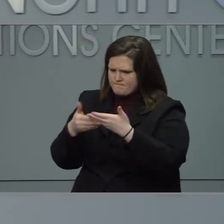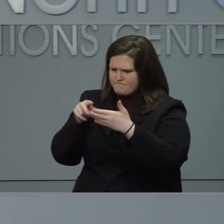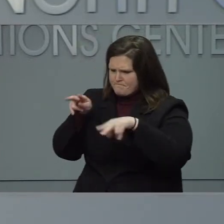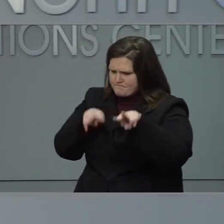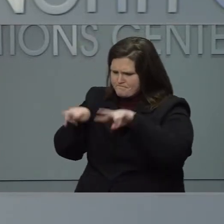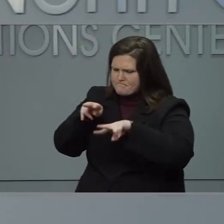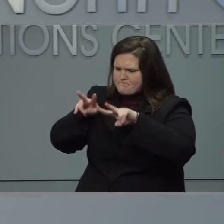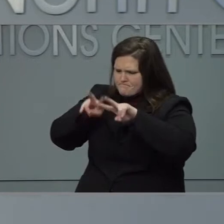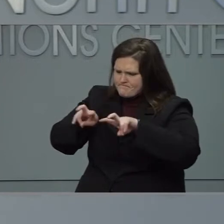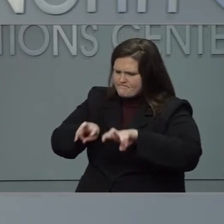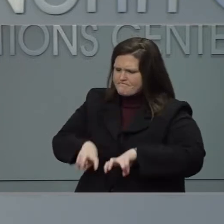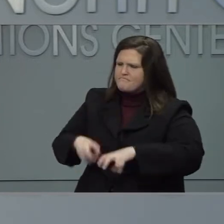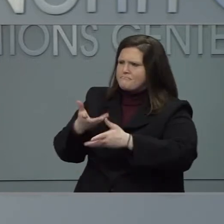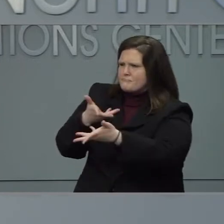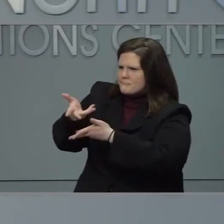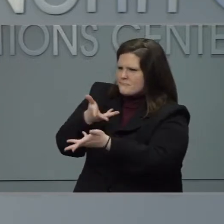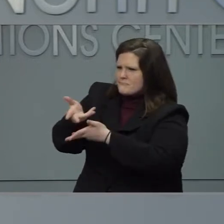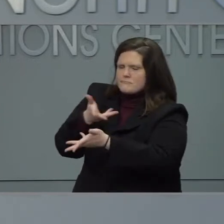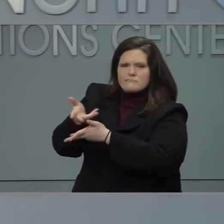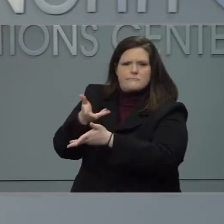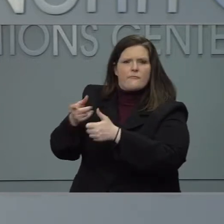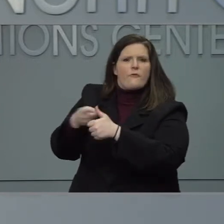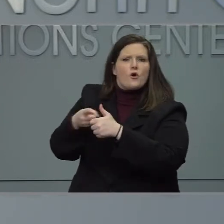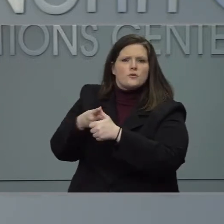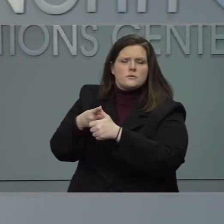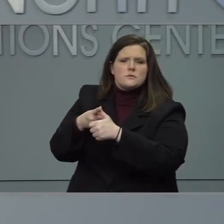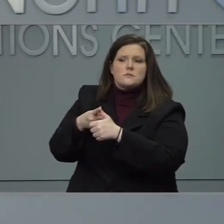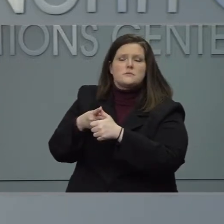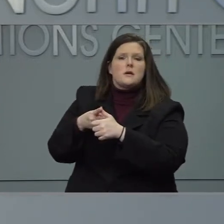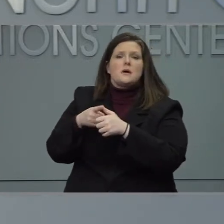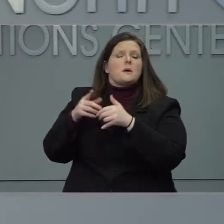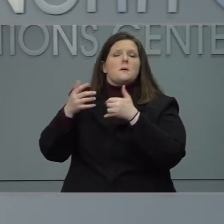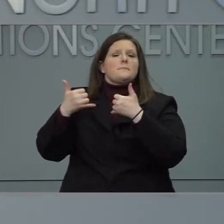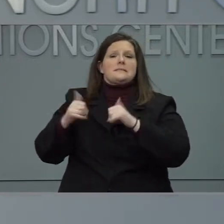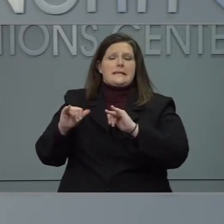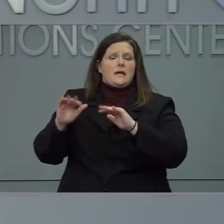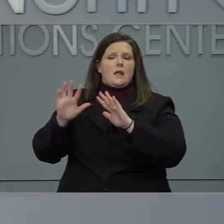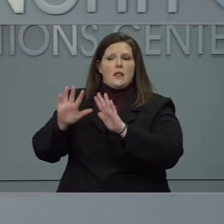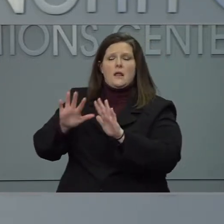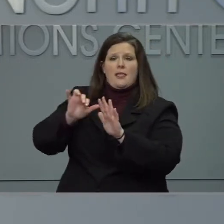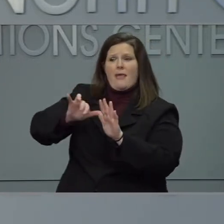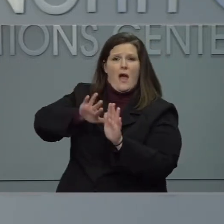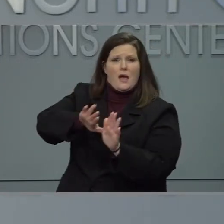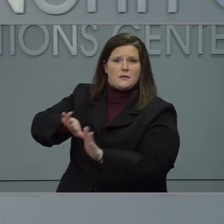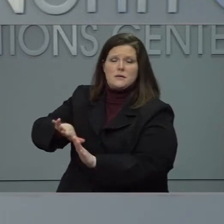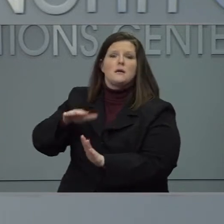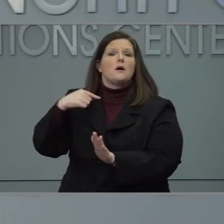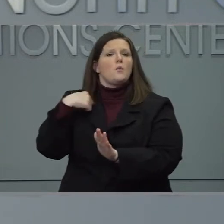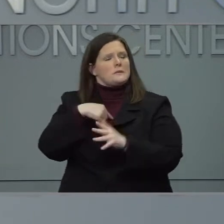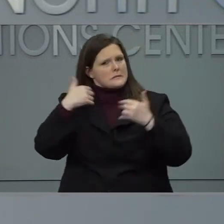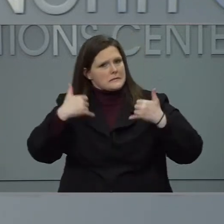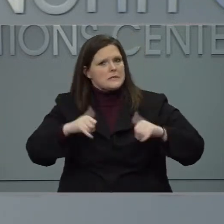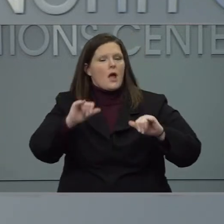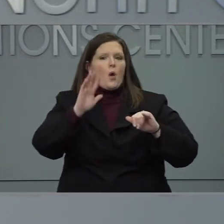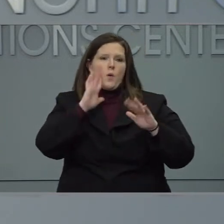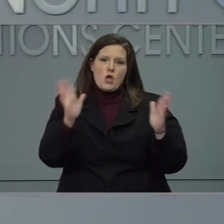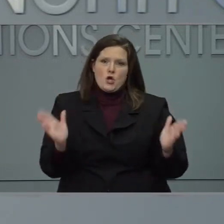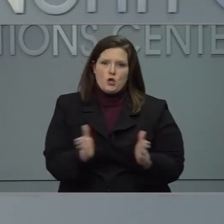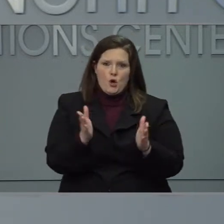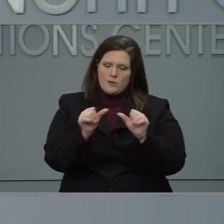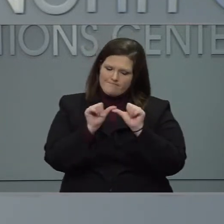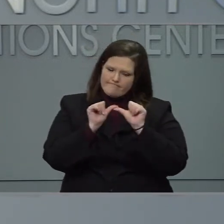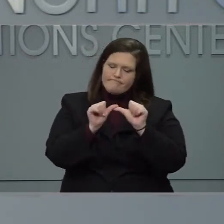firm review of all of this. But suffice to say that we're going to be pushing for people to get this